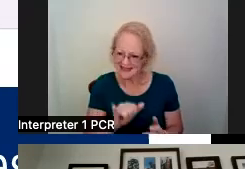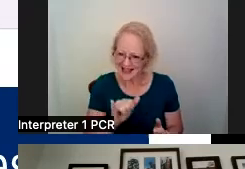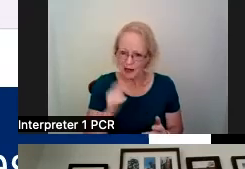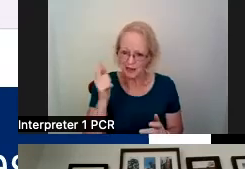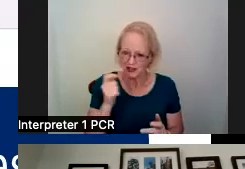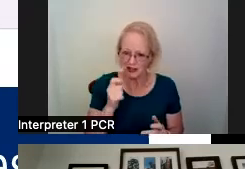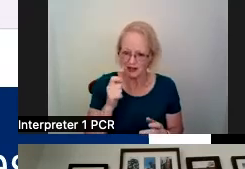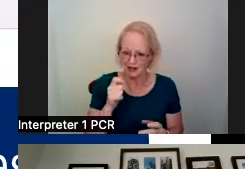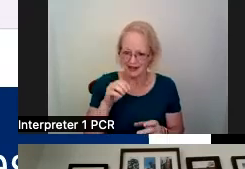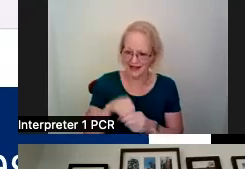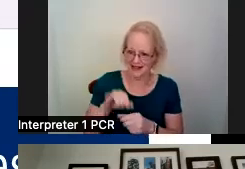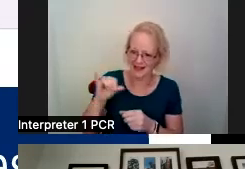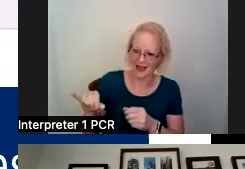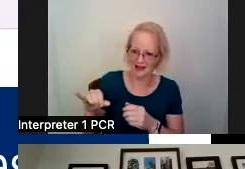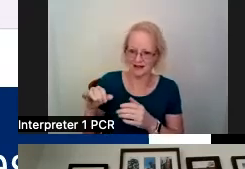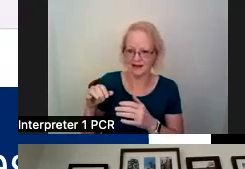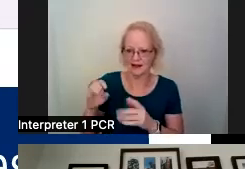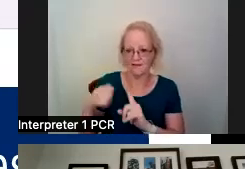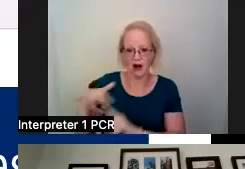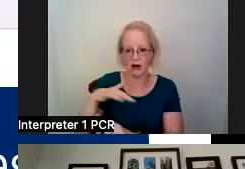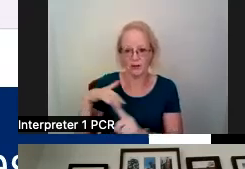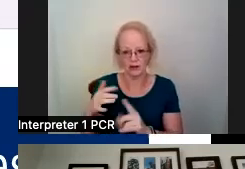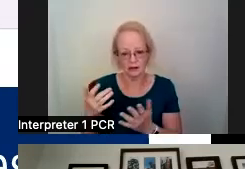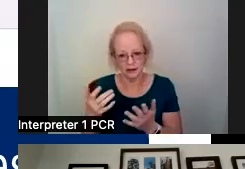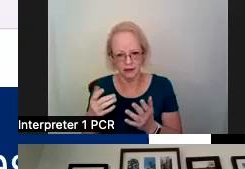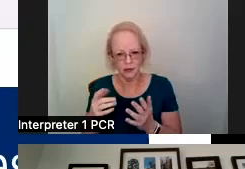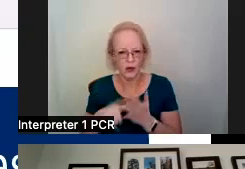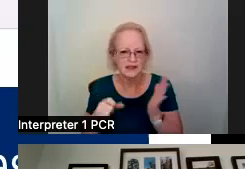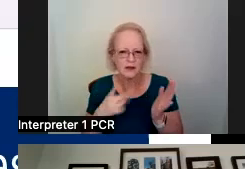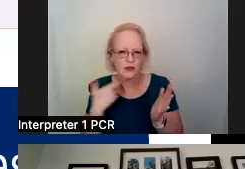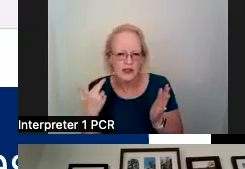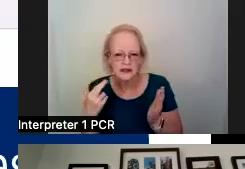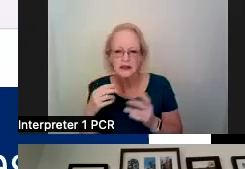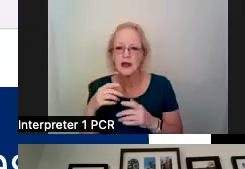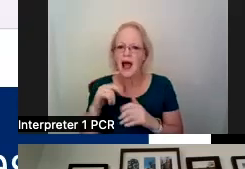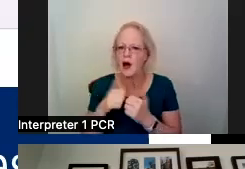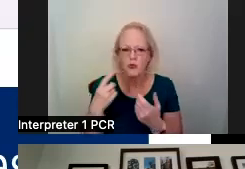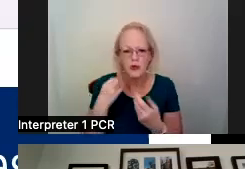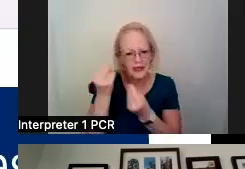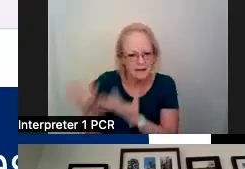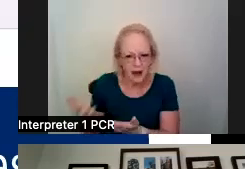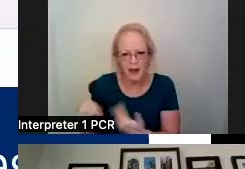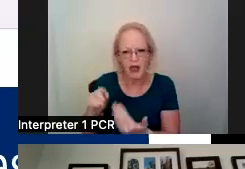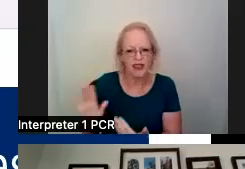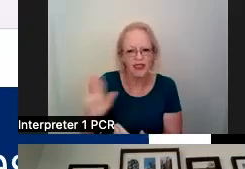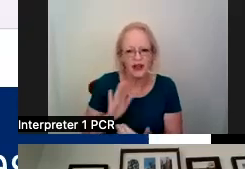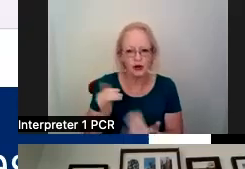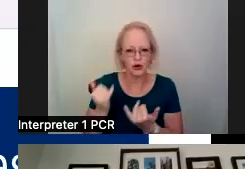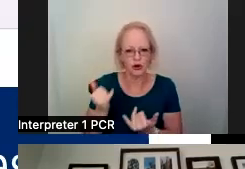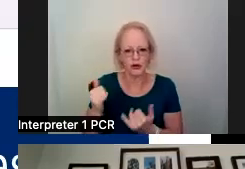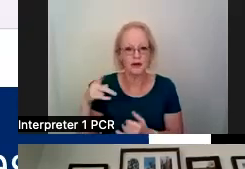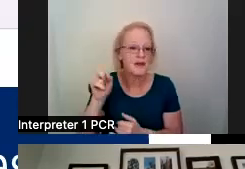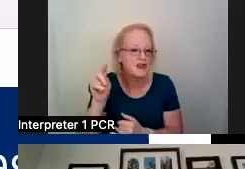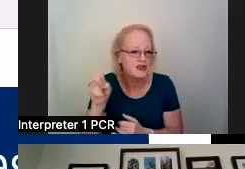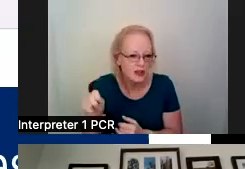more work on benefits at risk. How do we give people enough information about their current pensions and how safe that current pension